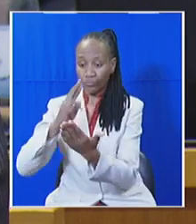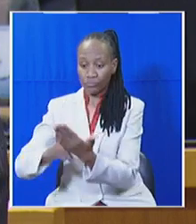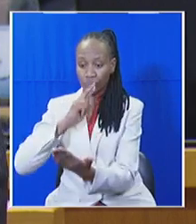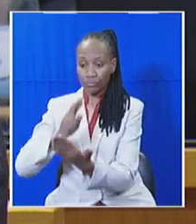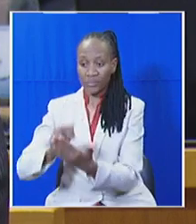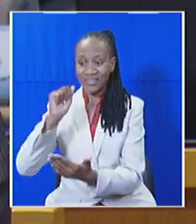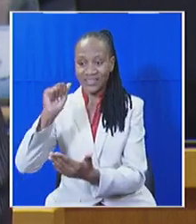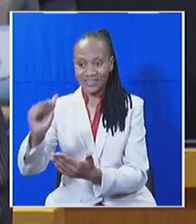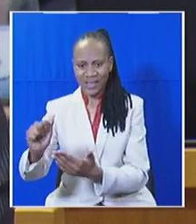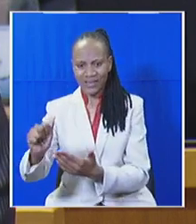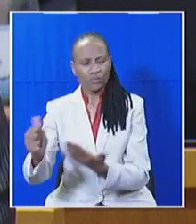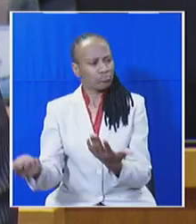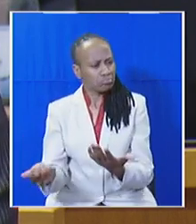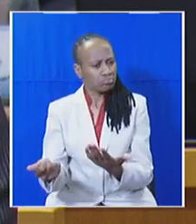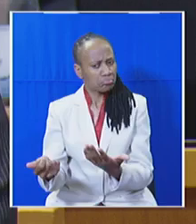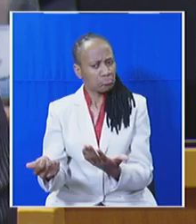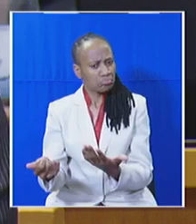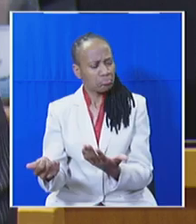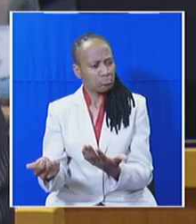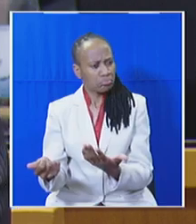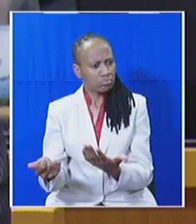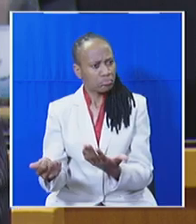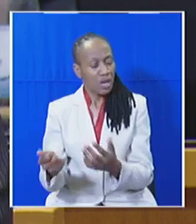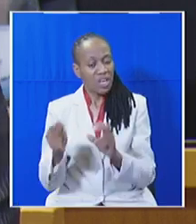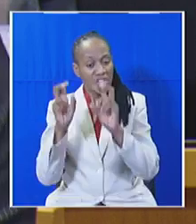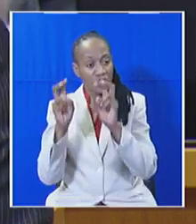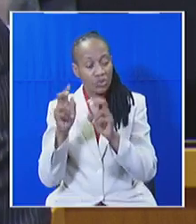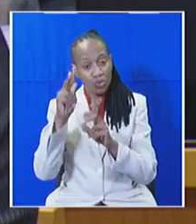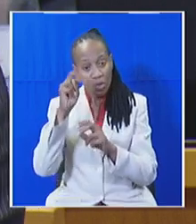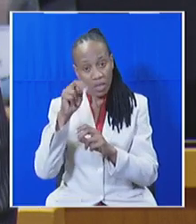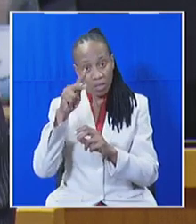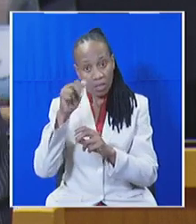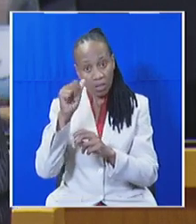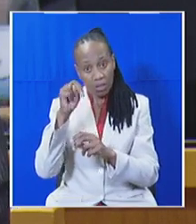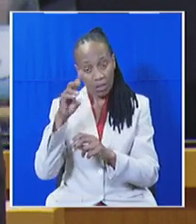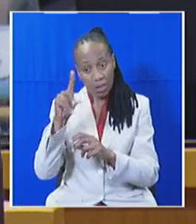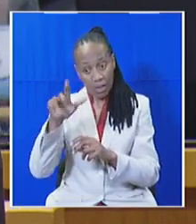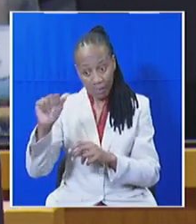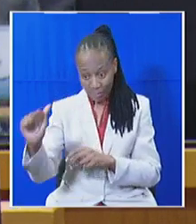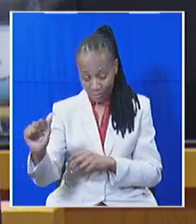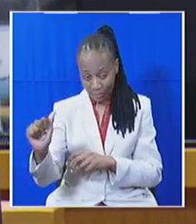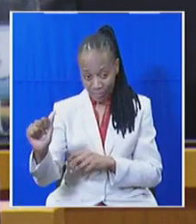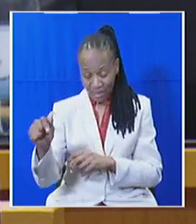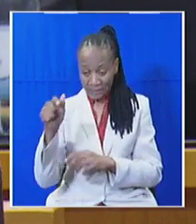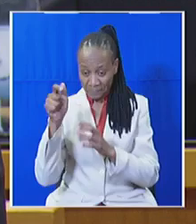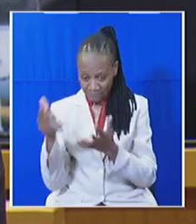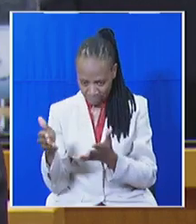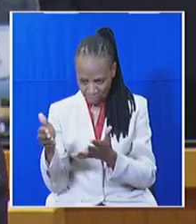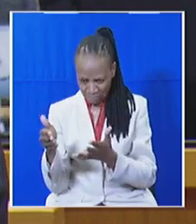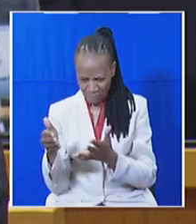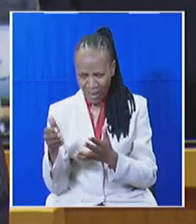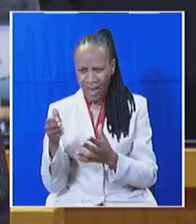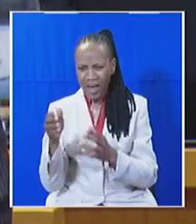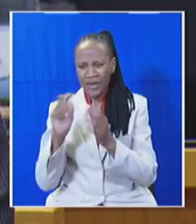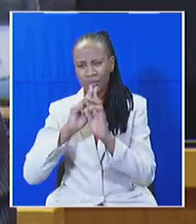her report Secure and Comfort with respect to Nkandla, and I said it right, been substituted by those of the Minister of